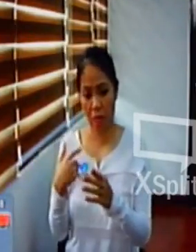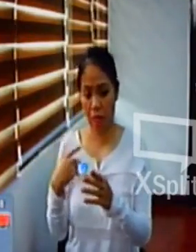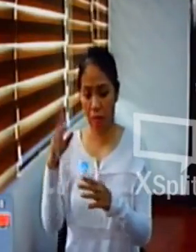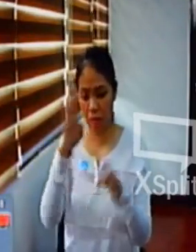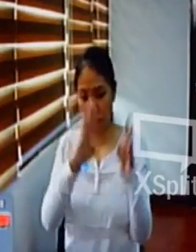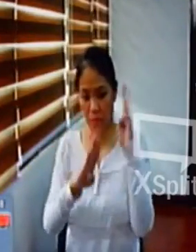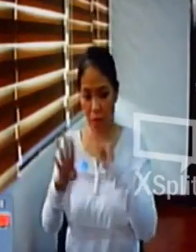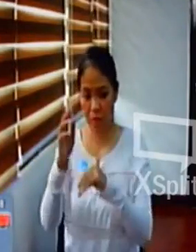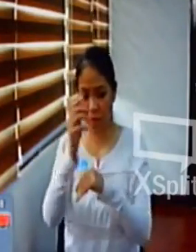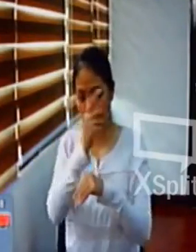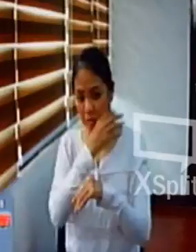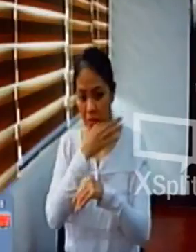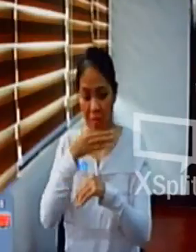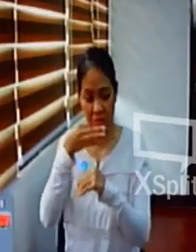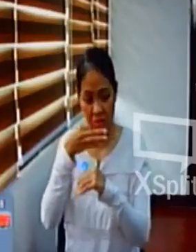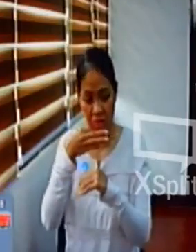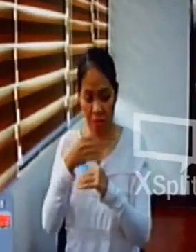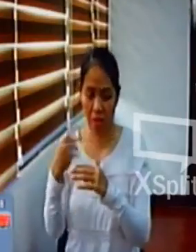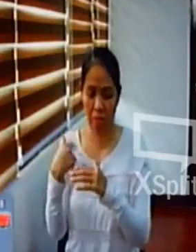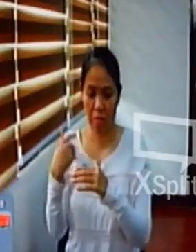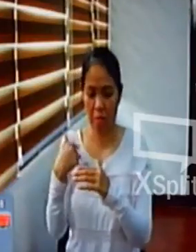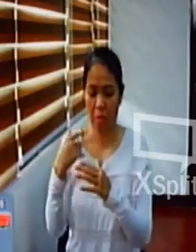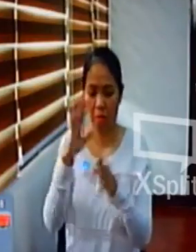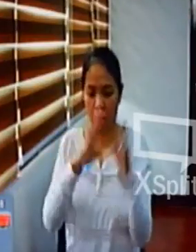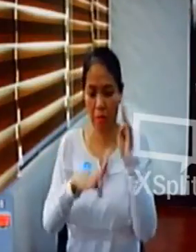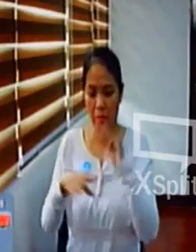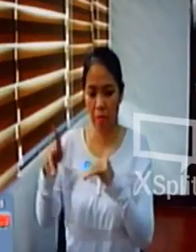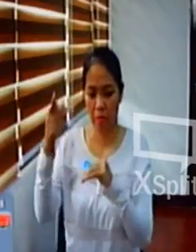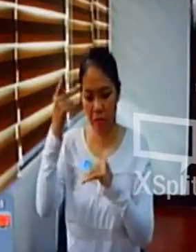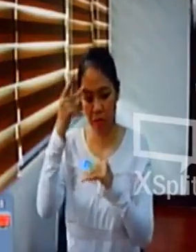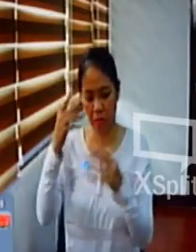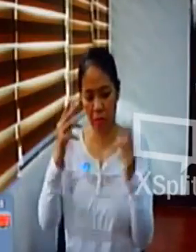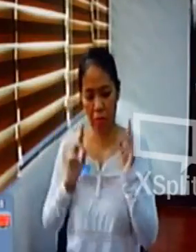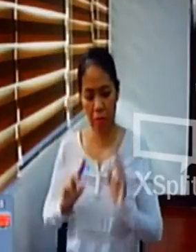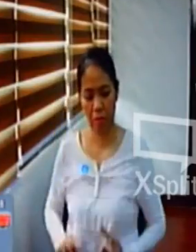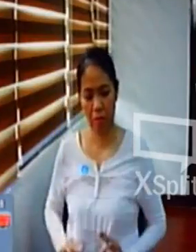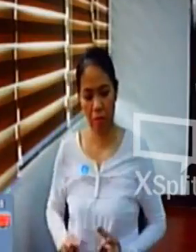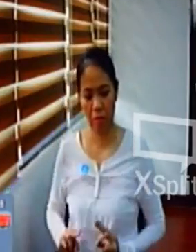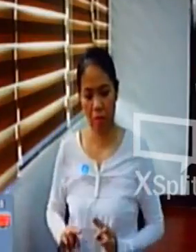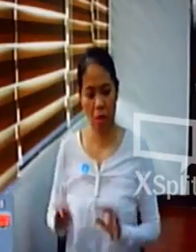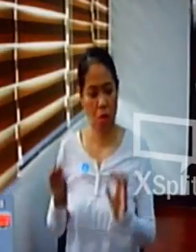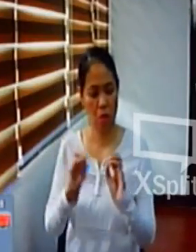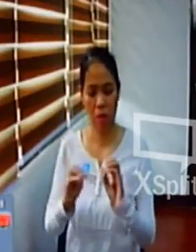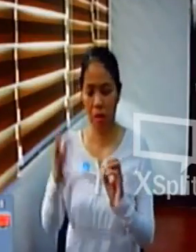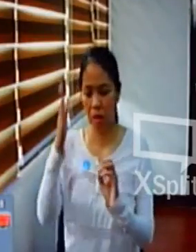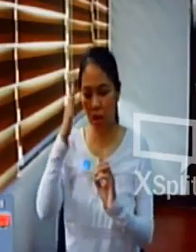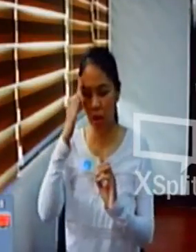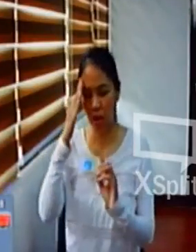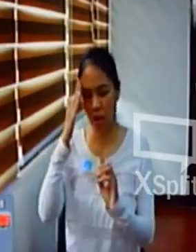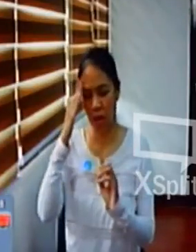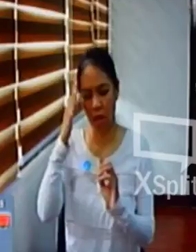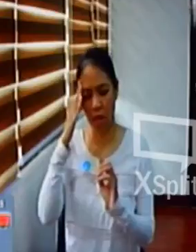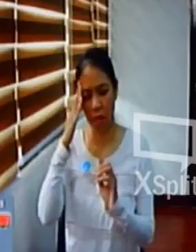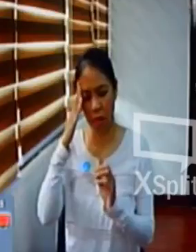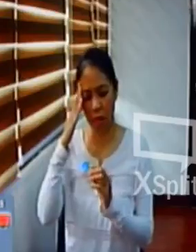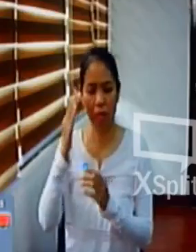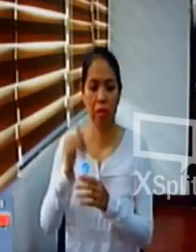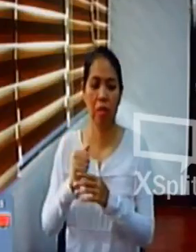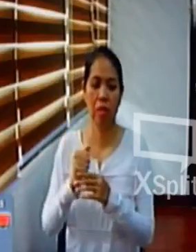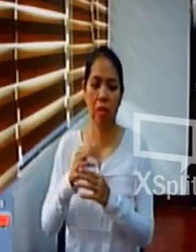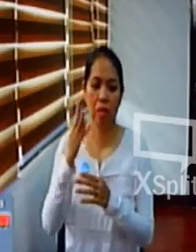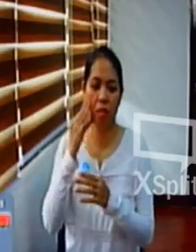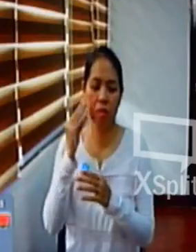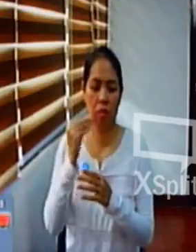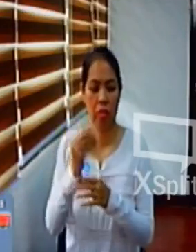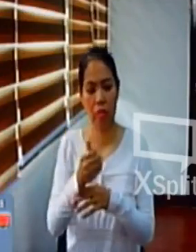may problema sa public health? Wala na eh. You know, we all know that from, and the experience of others who